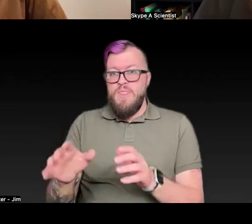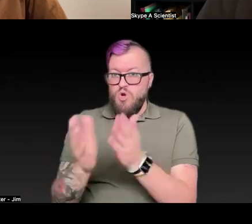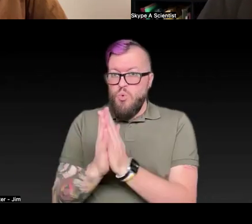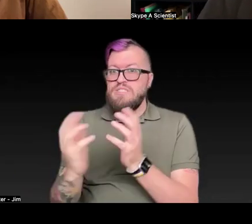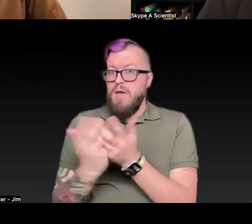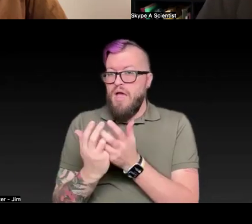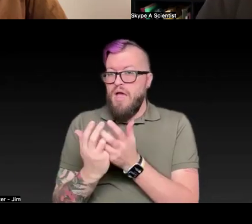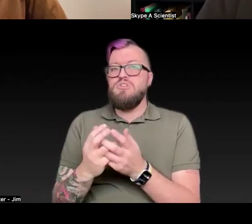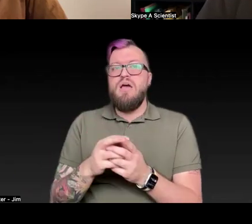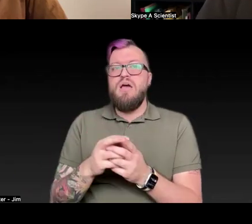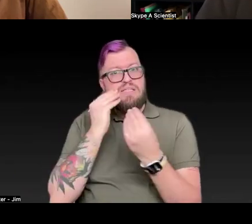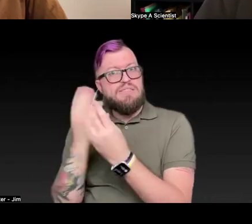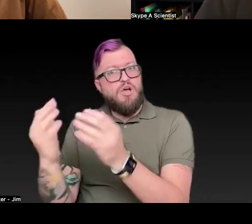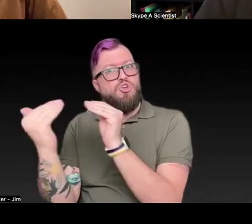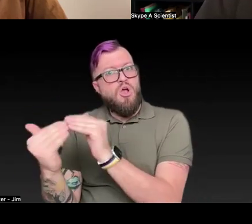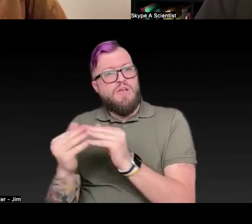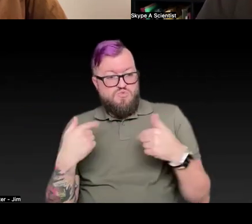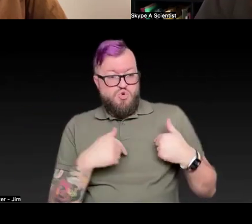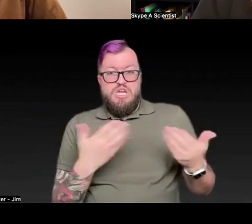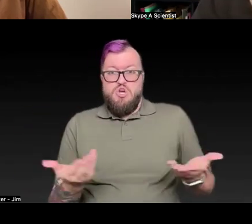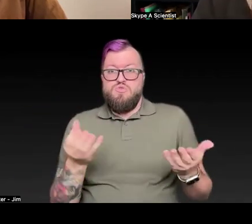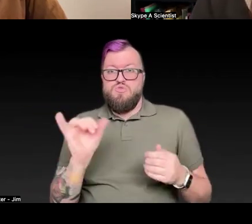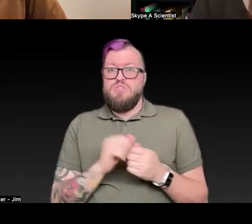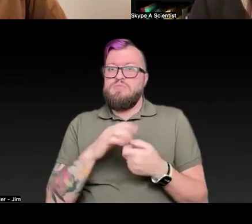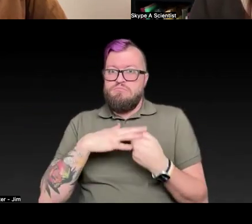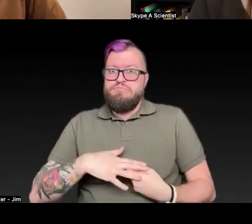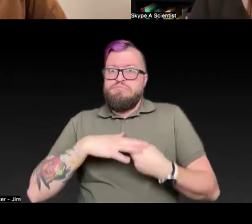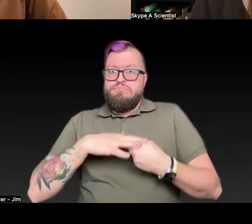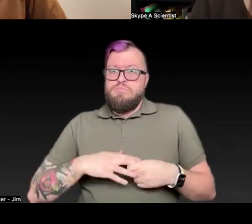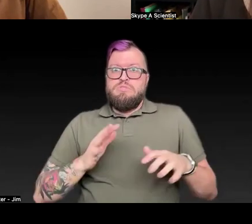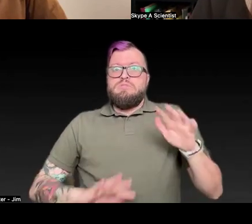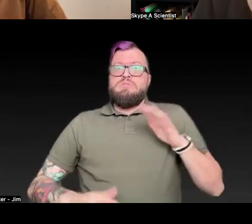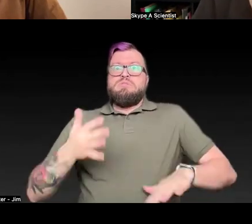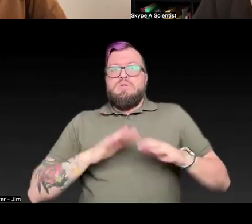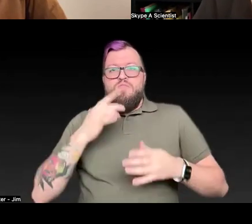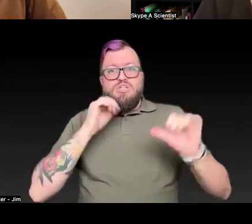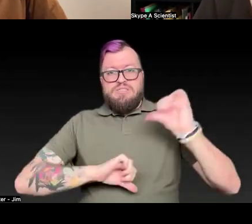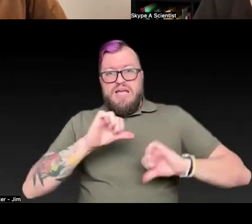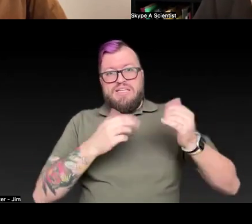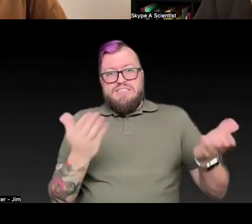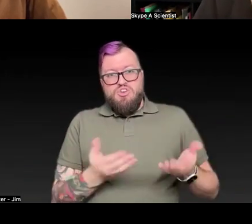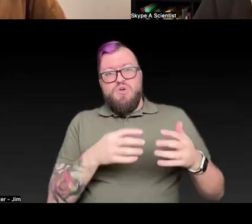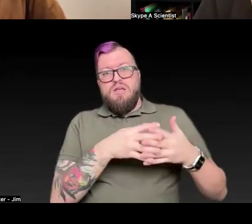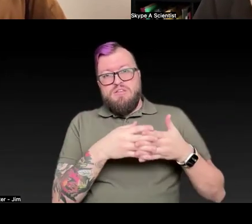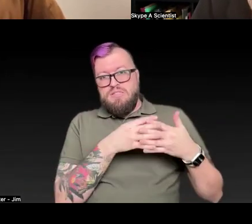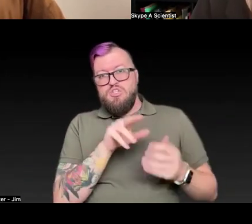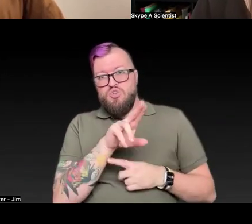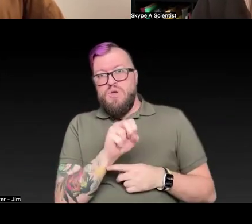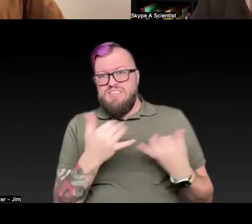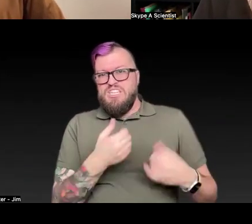exist too. It's been a pretty stressful, tumultuous time for science in the United States this